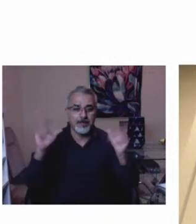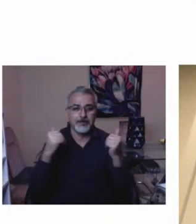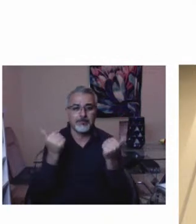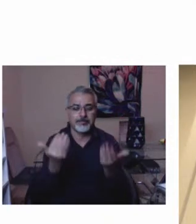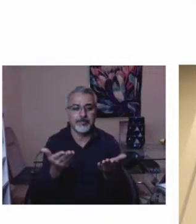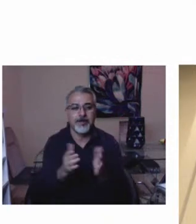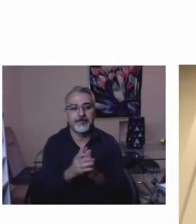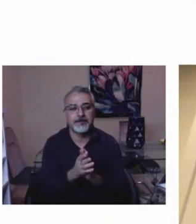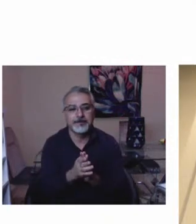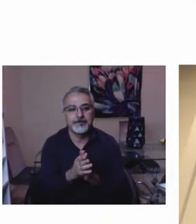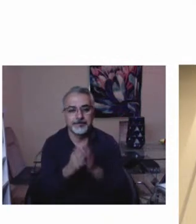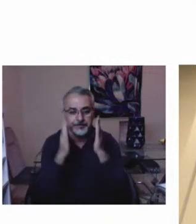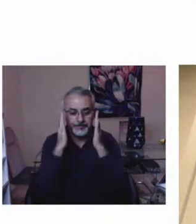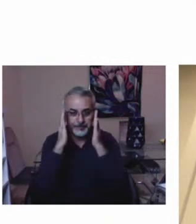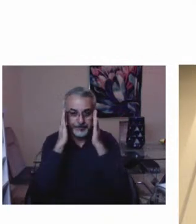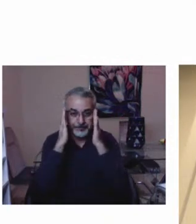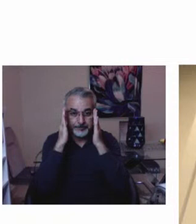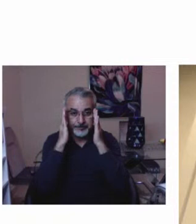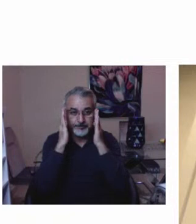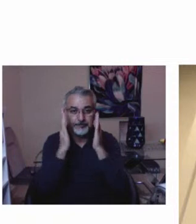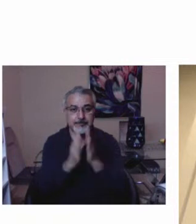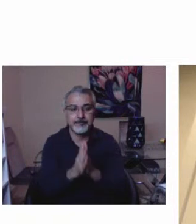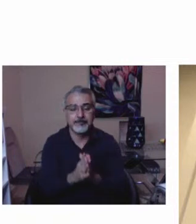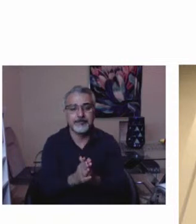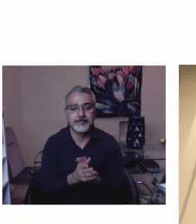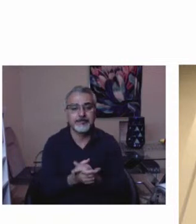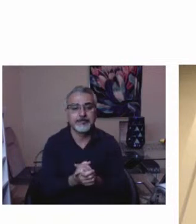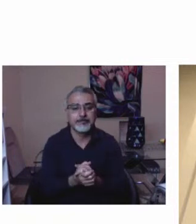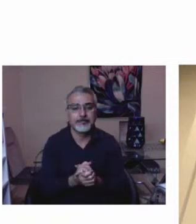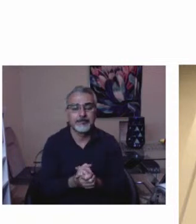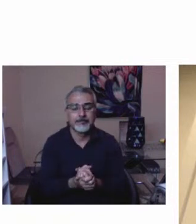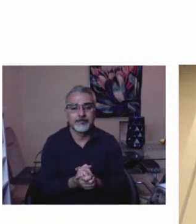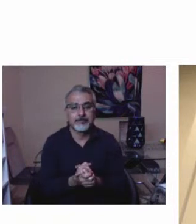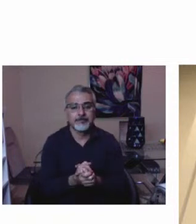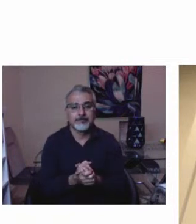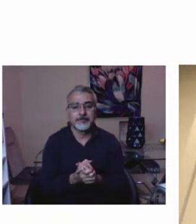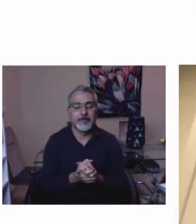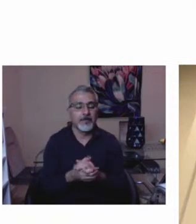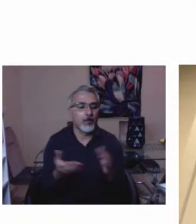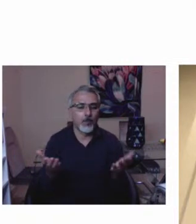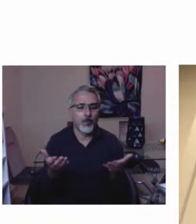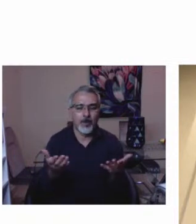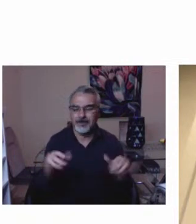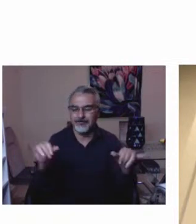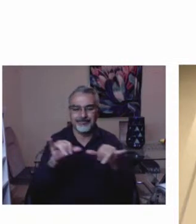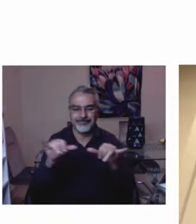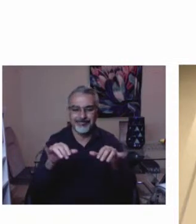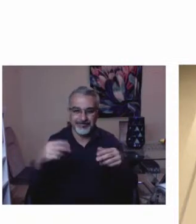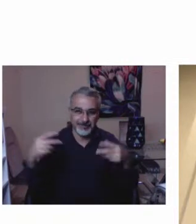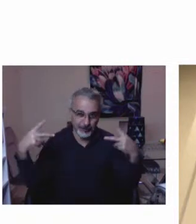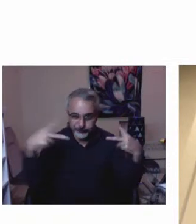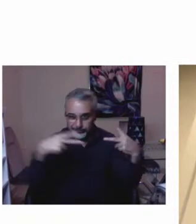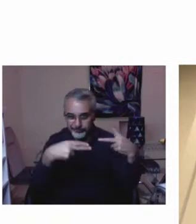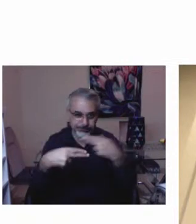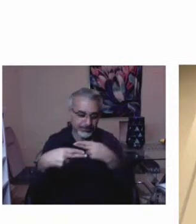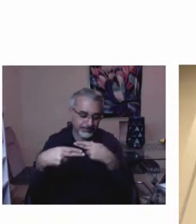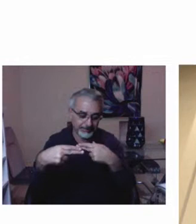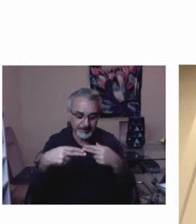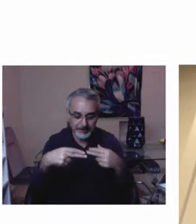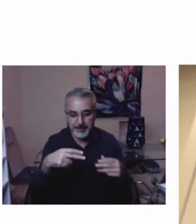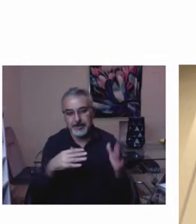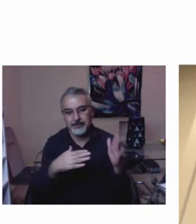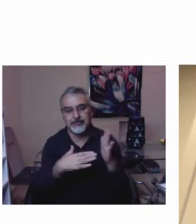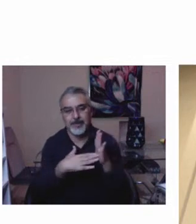which is now enabling the organization to track and analyze yearly expenditures going to adolescents and young people. So all